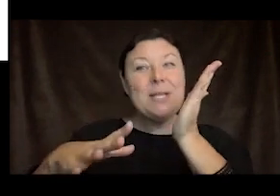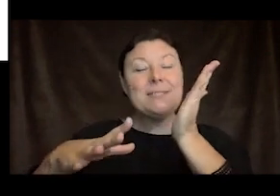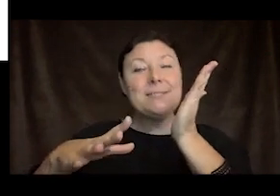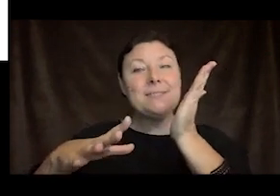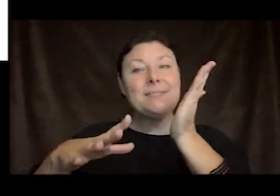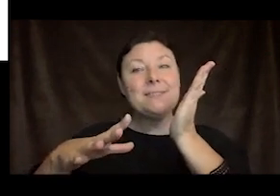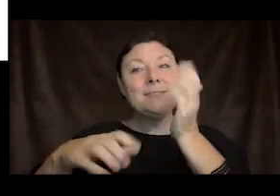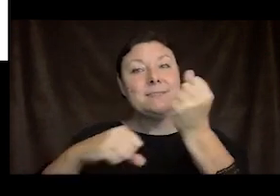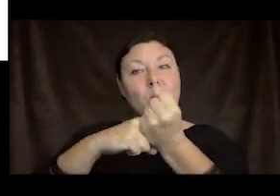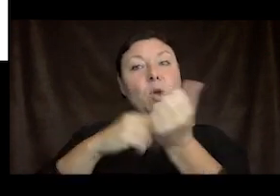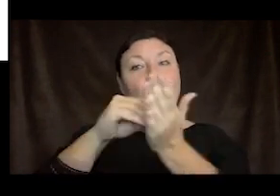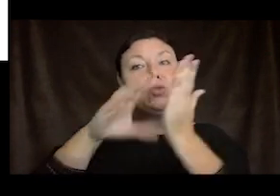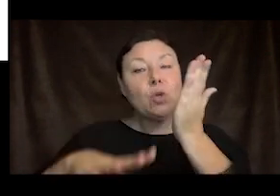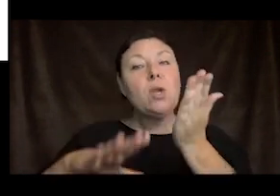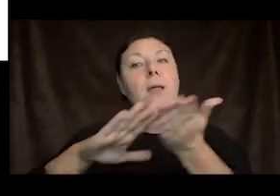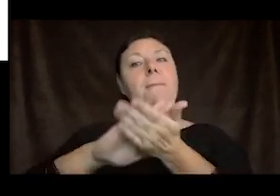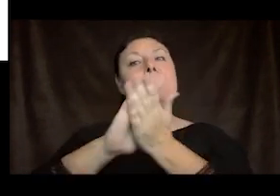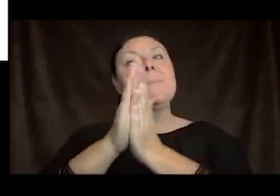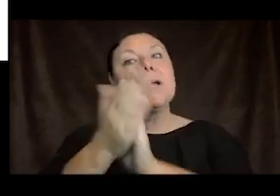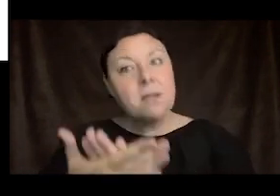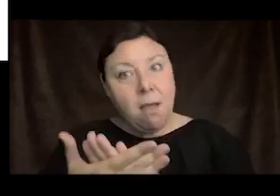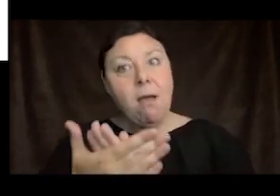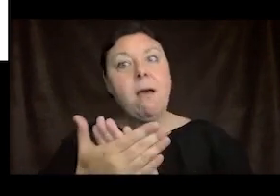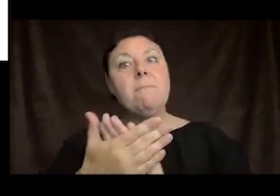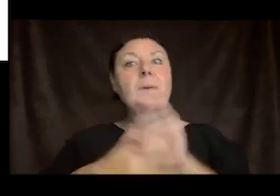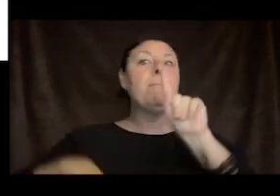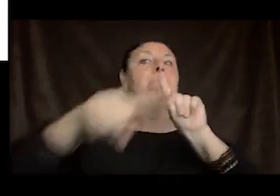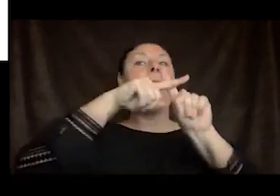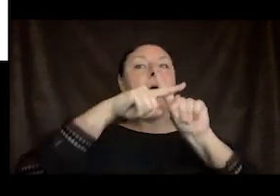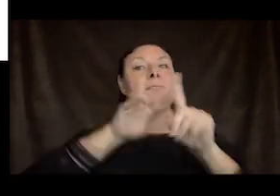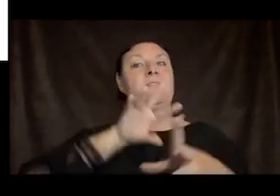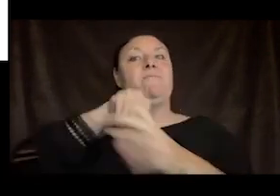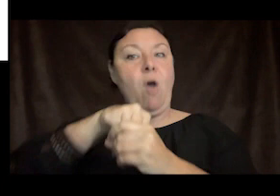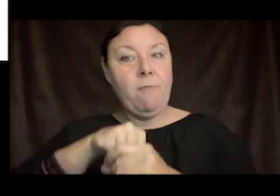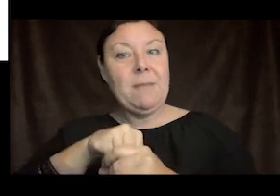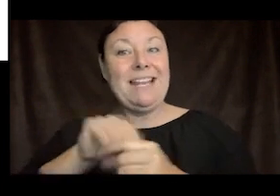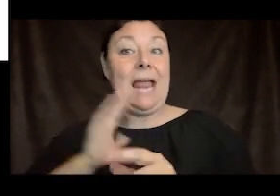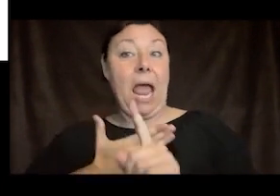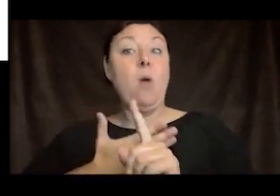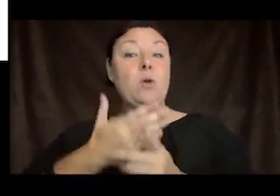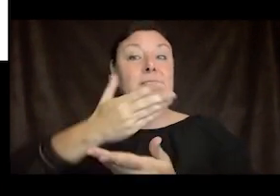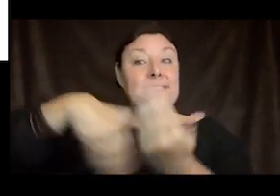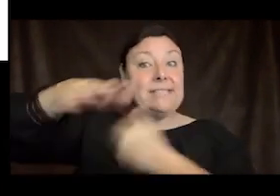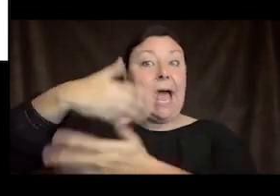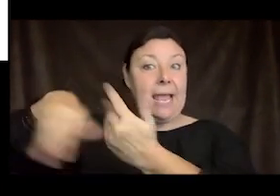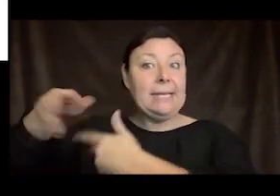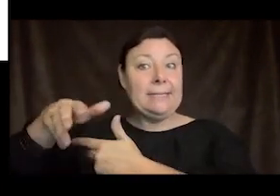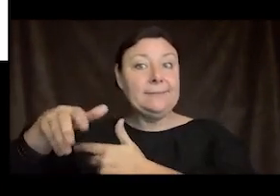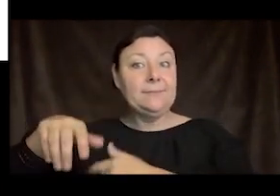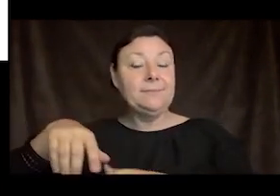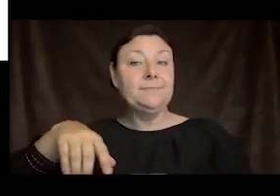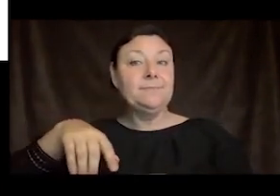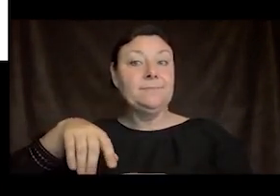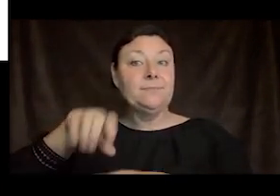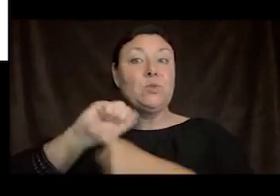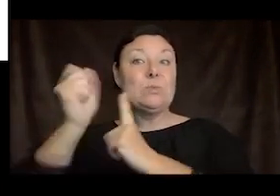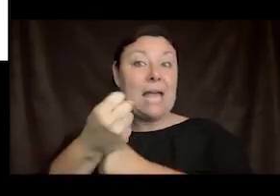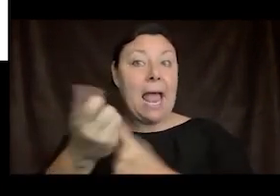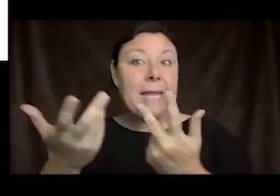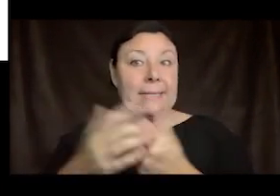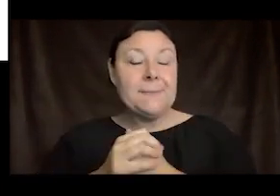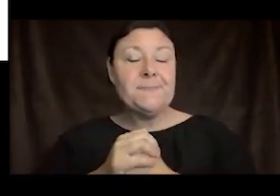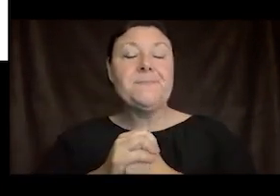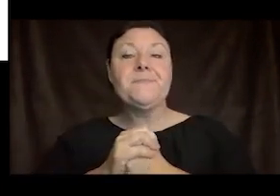in a constitutional democratic society. We want our students to grow up being able to be proactive